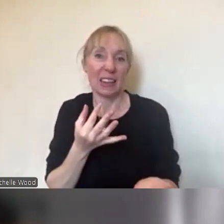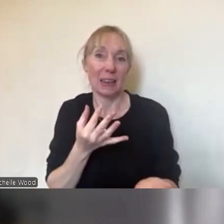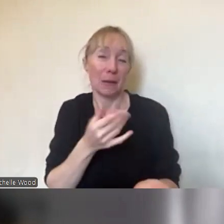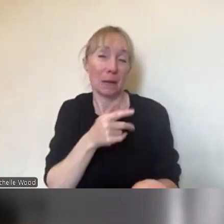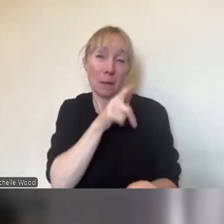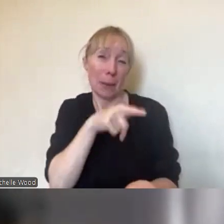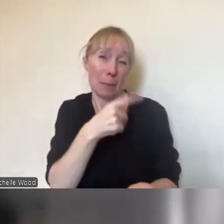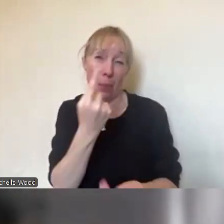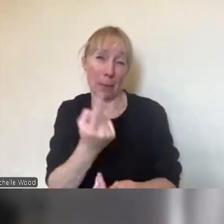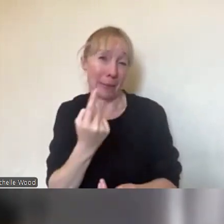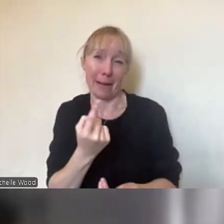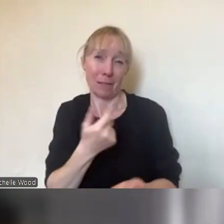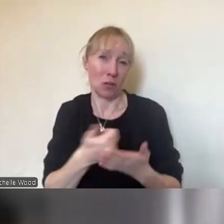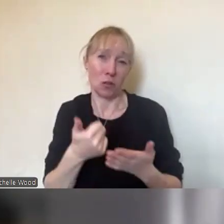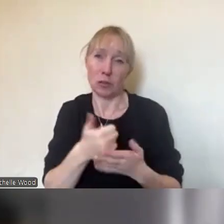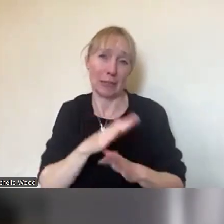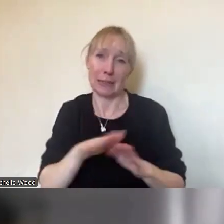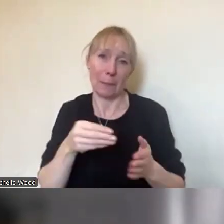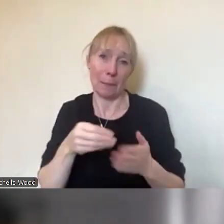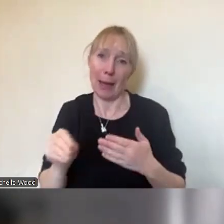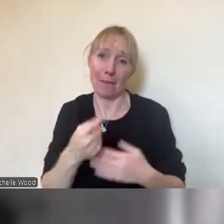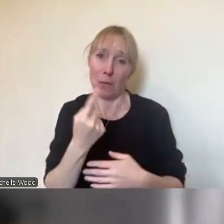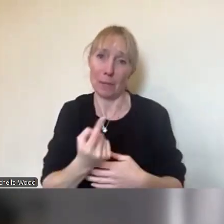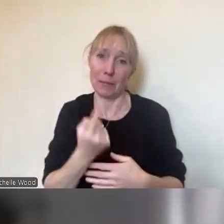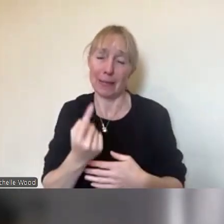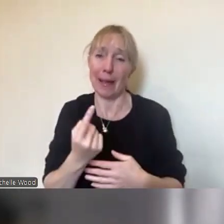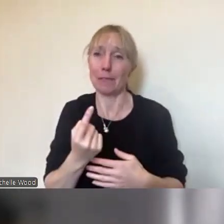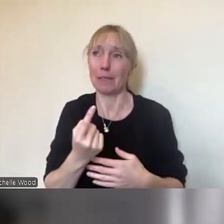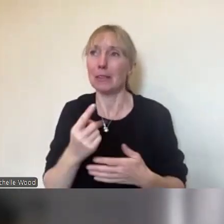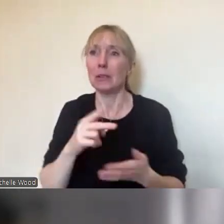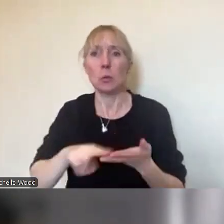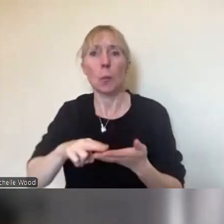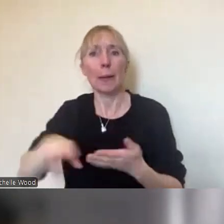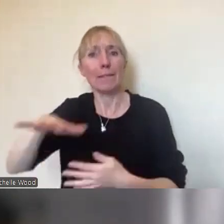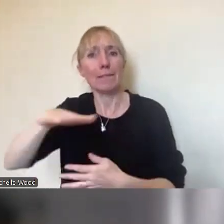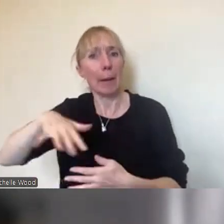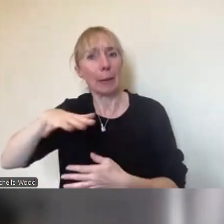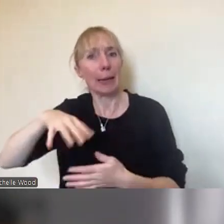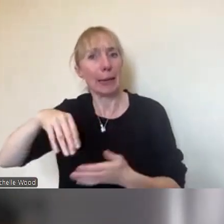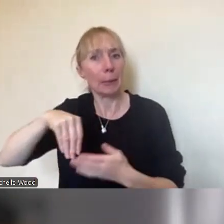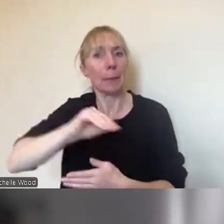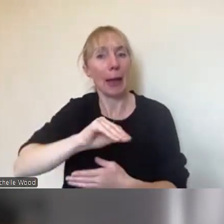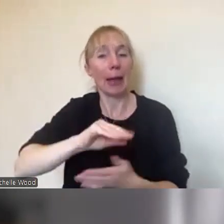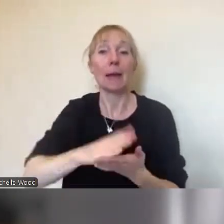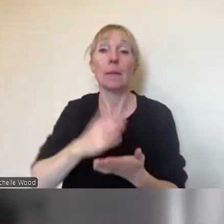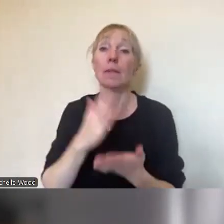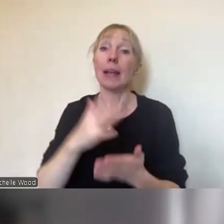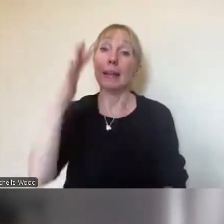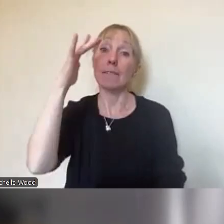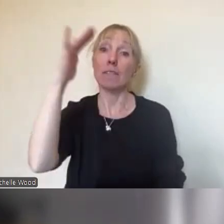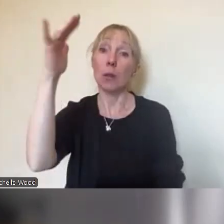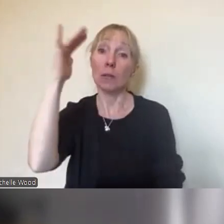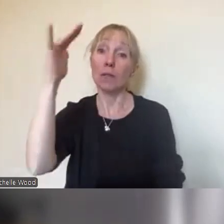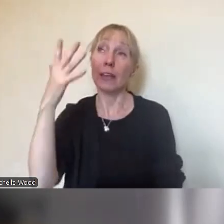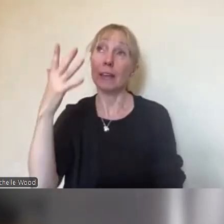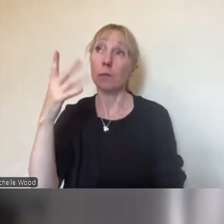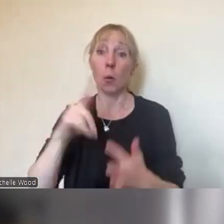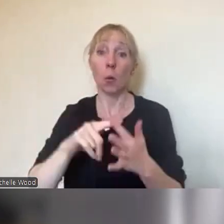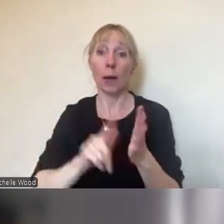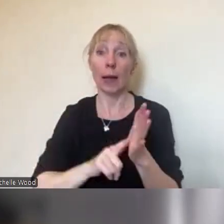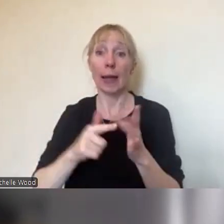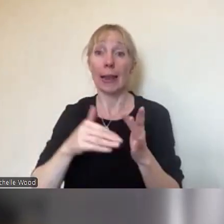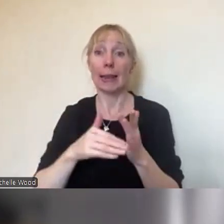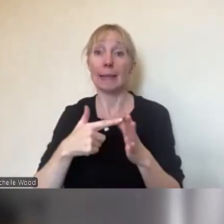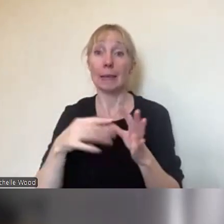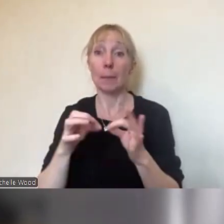member that would pay. But so the whole ethos of the Crichton for Elizabeth when she set it up was